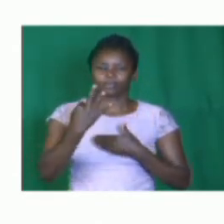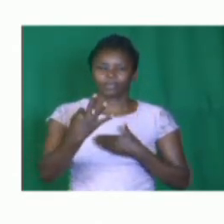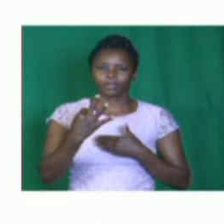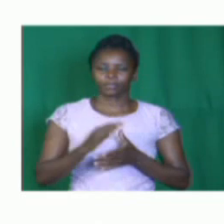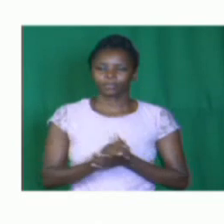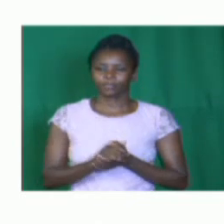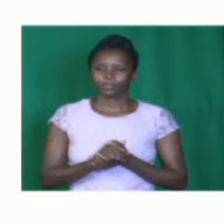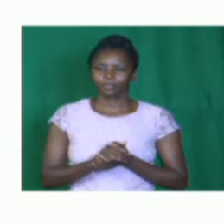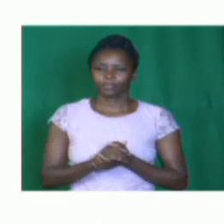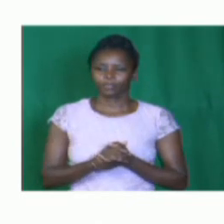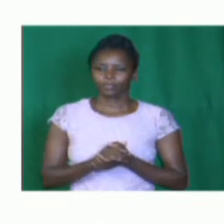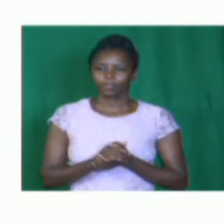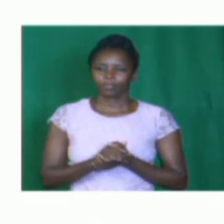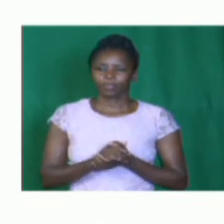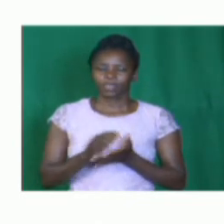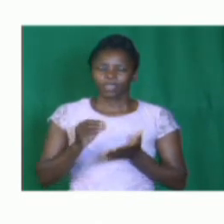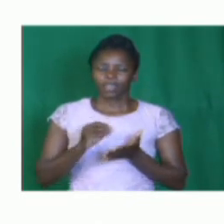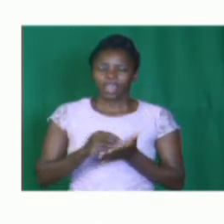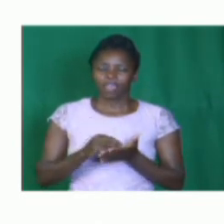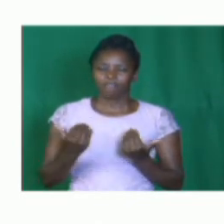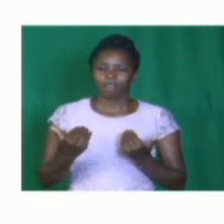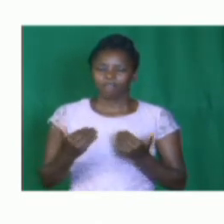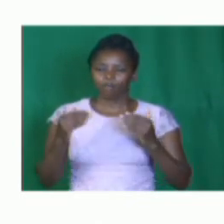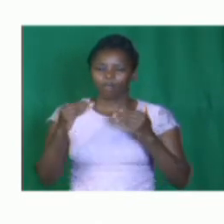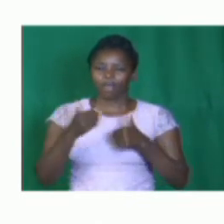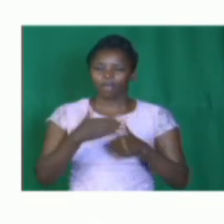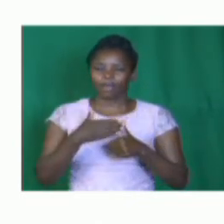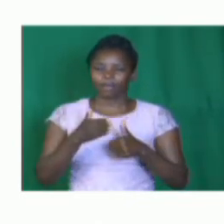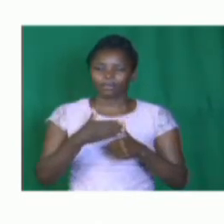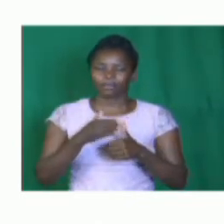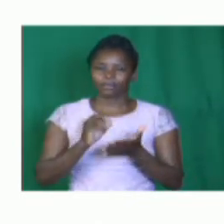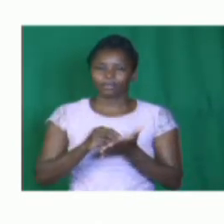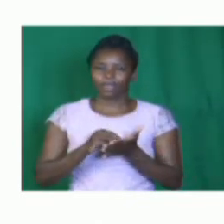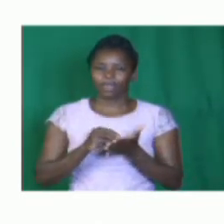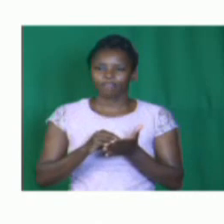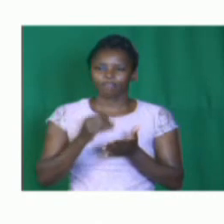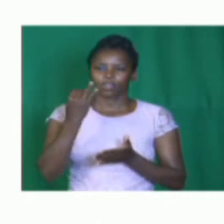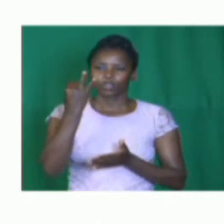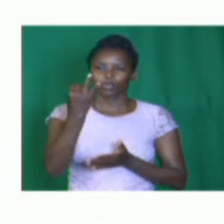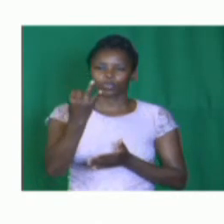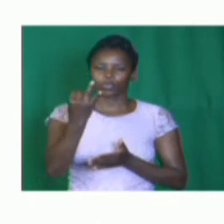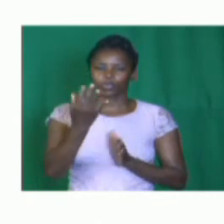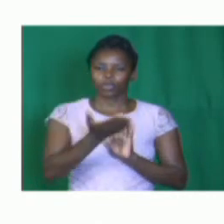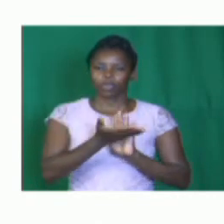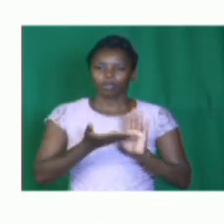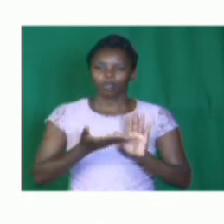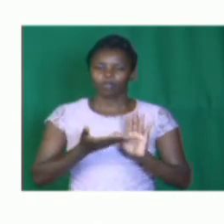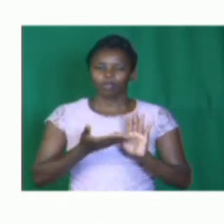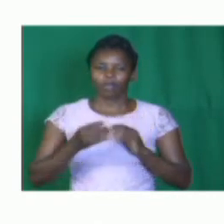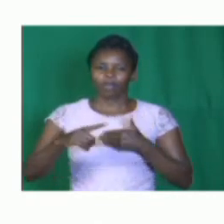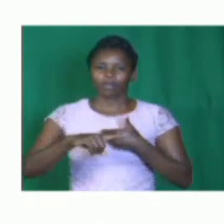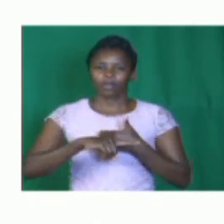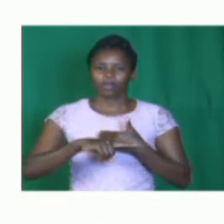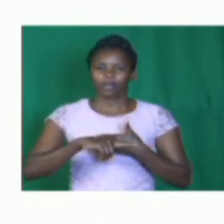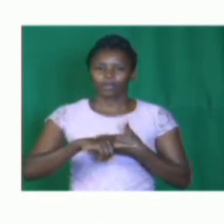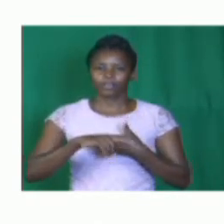We ended up having this as our answer because this one gave us a +2 and this